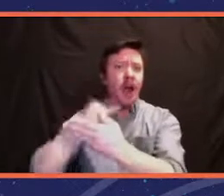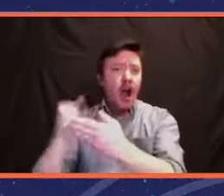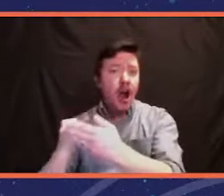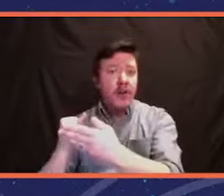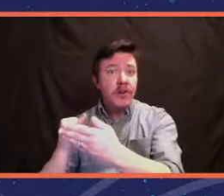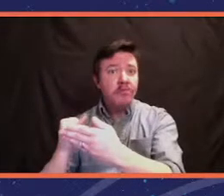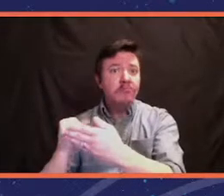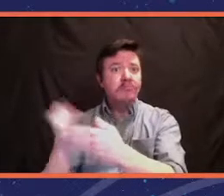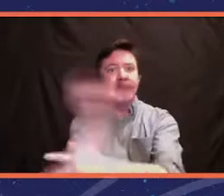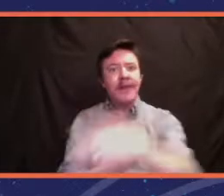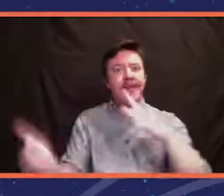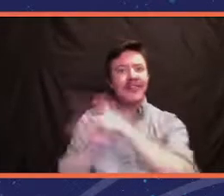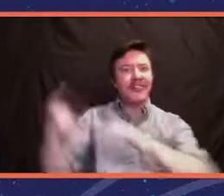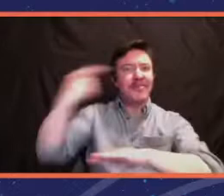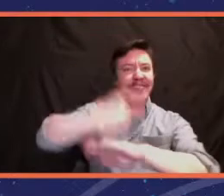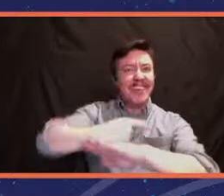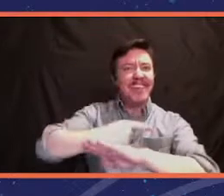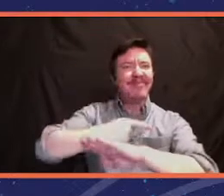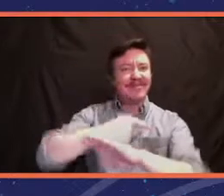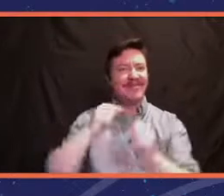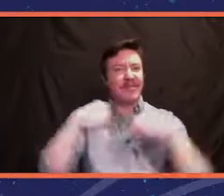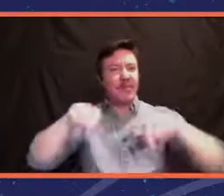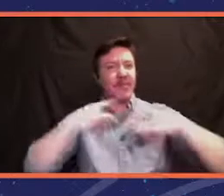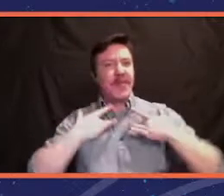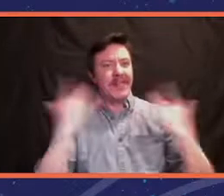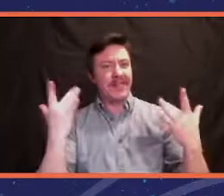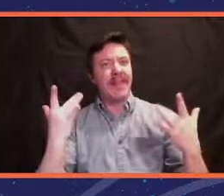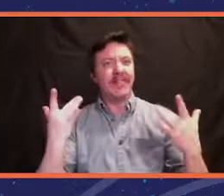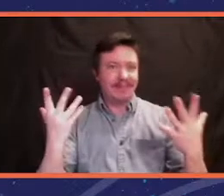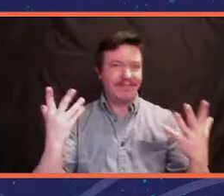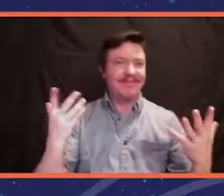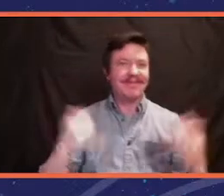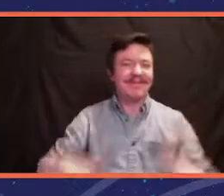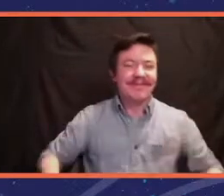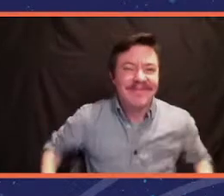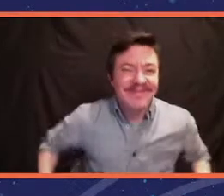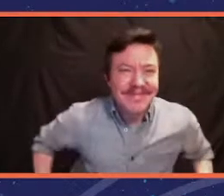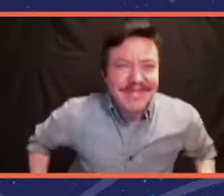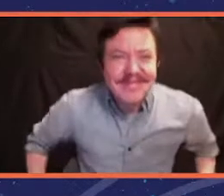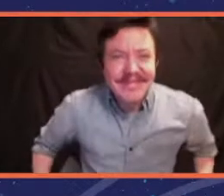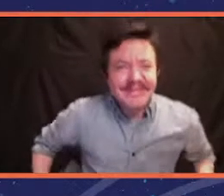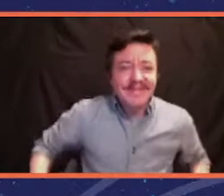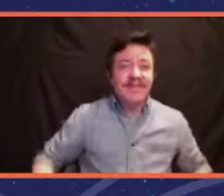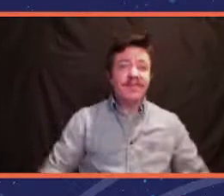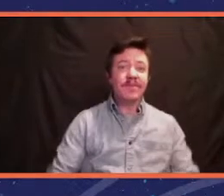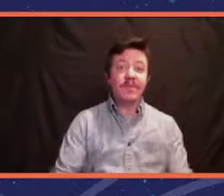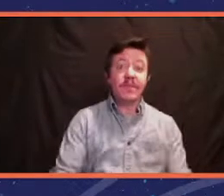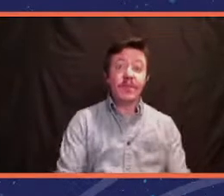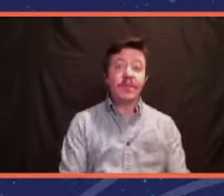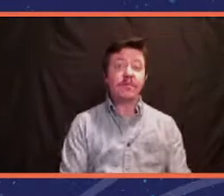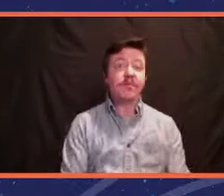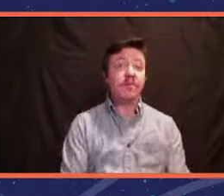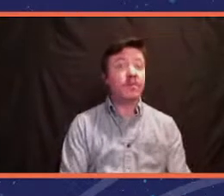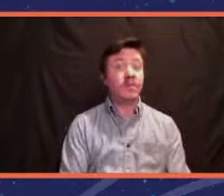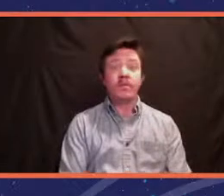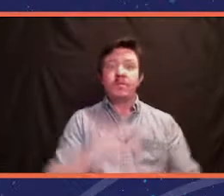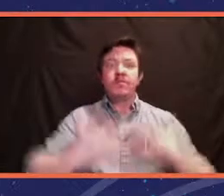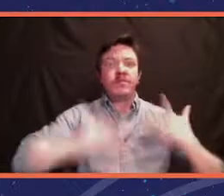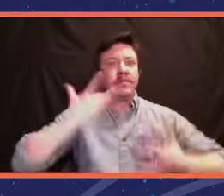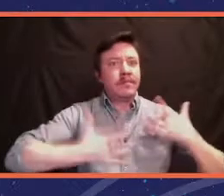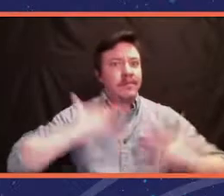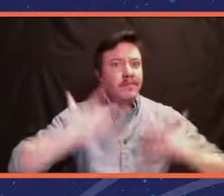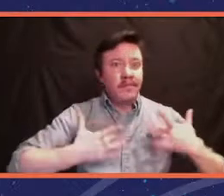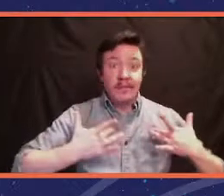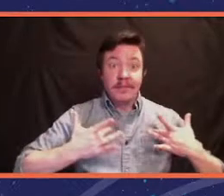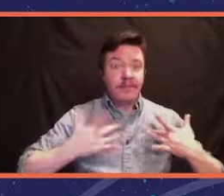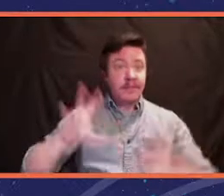with Creative Wildfire Artist Showcase. One of the most exciting points with seven artists,